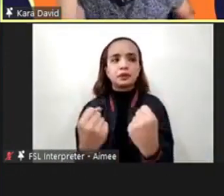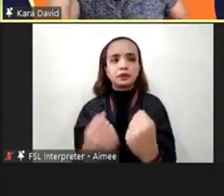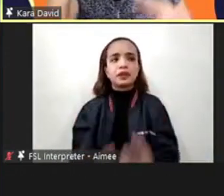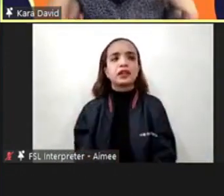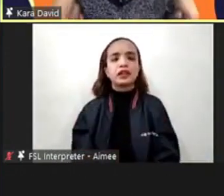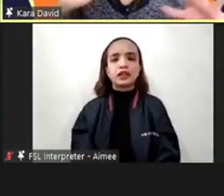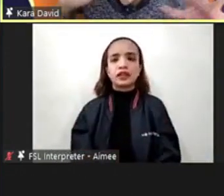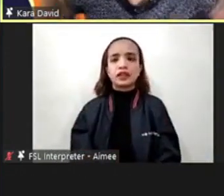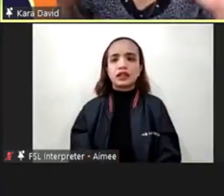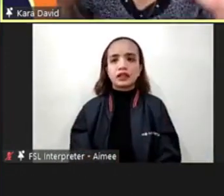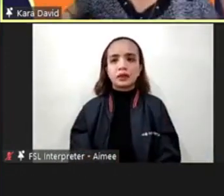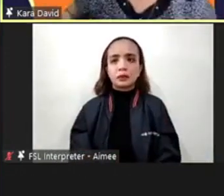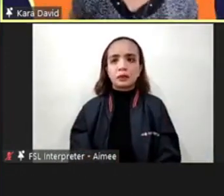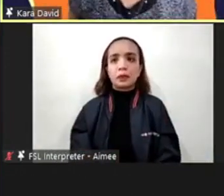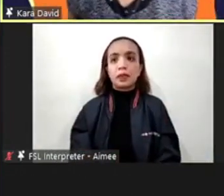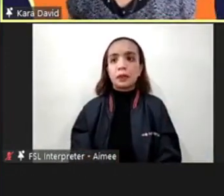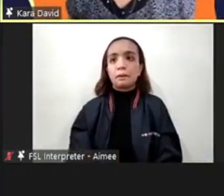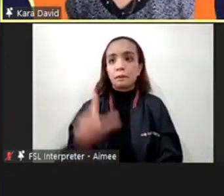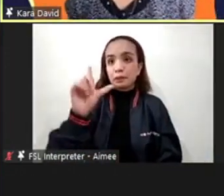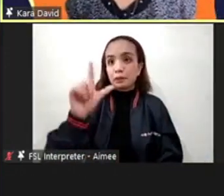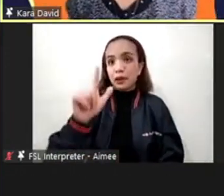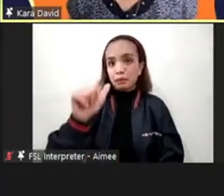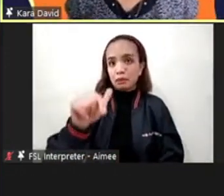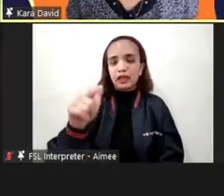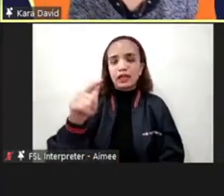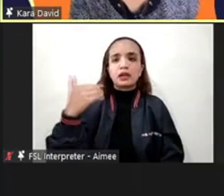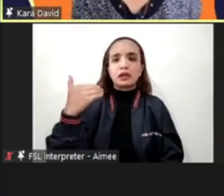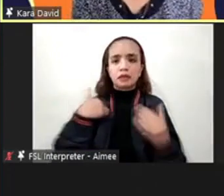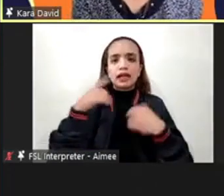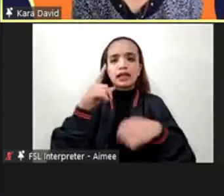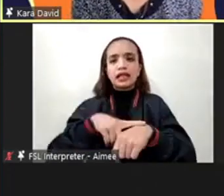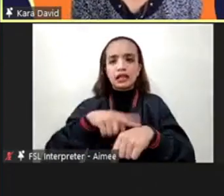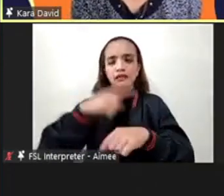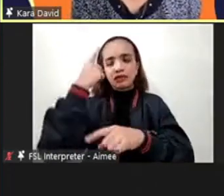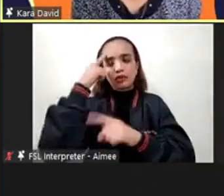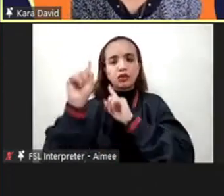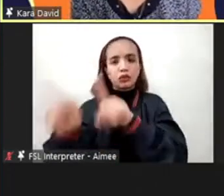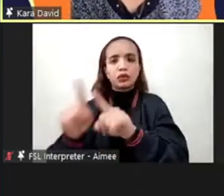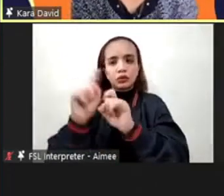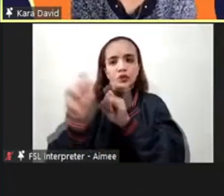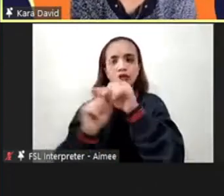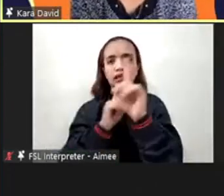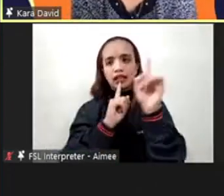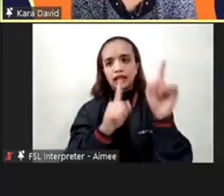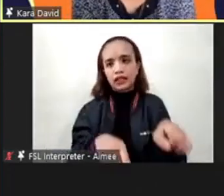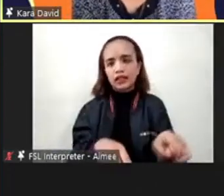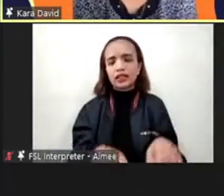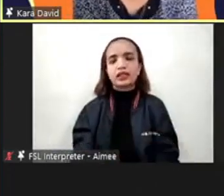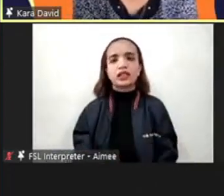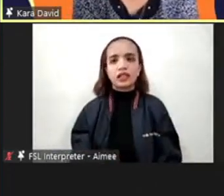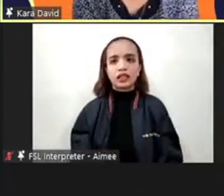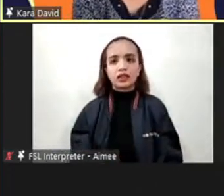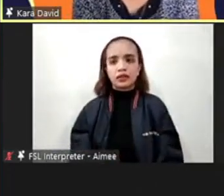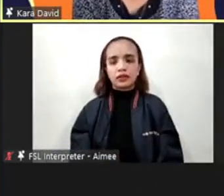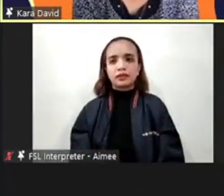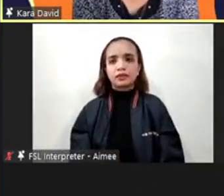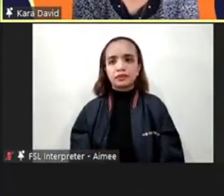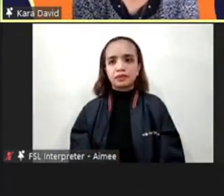tawag nito, mamaya marami pa tayong mga panahon sa Q&A para sagutin yung inyong mga tanong.